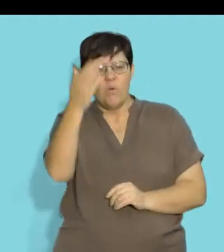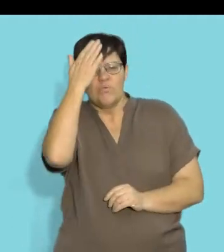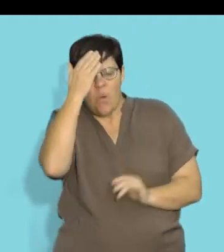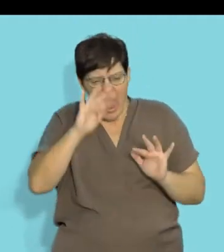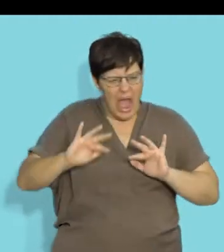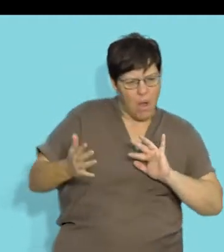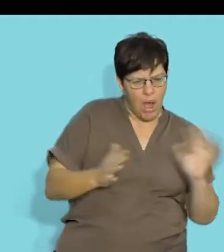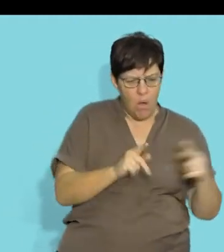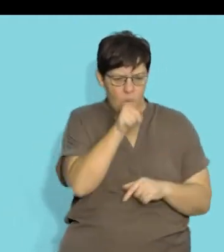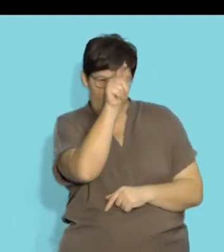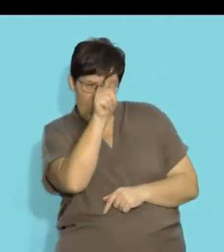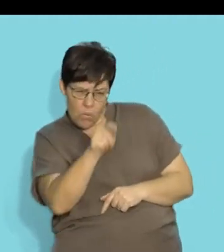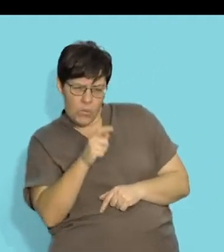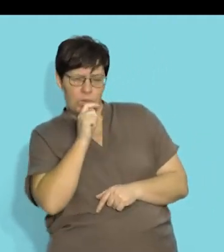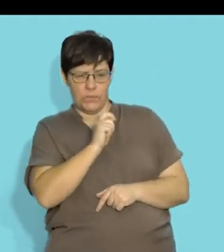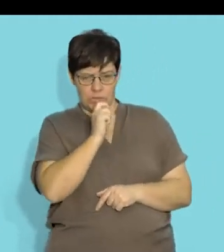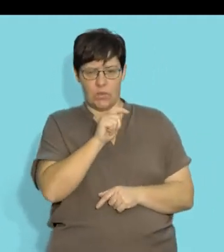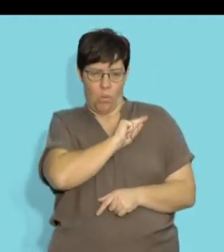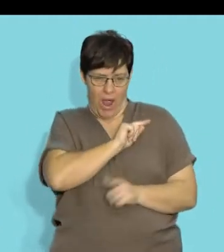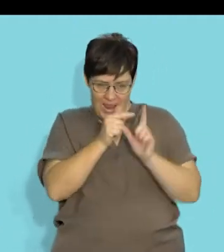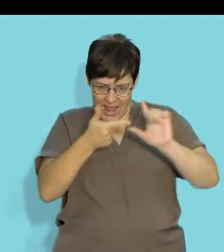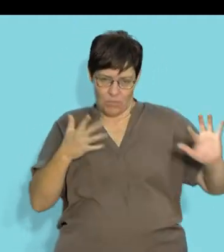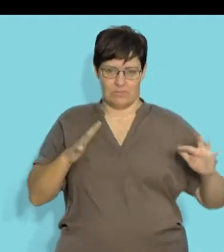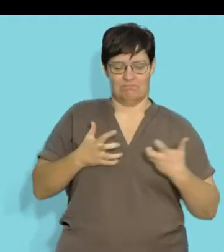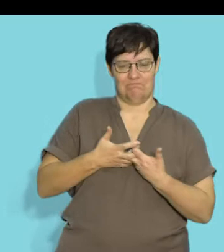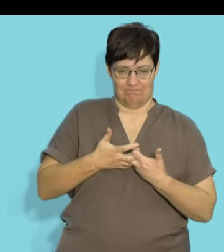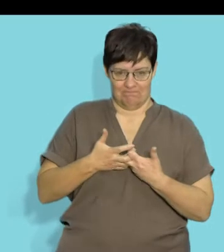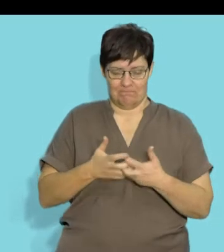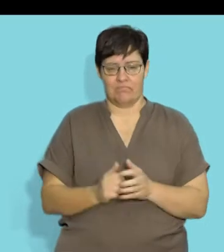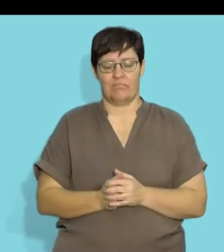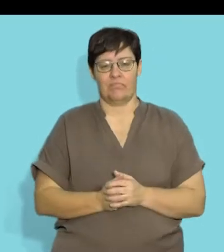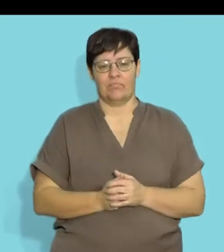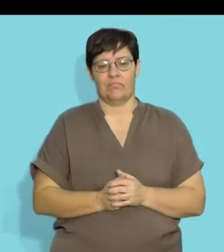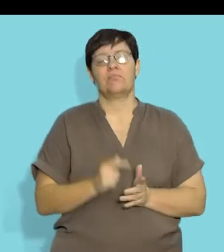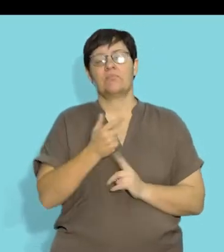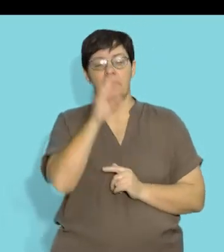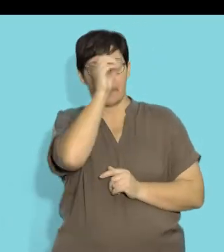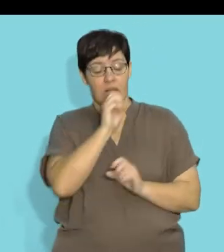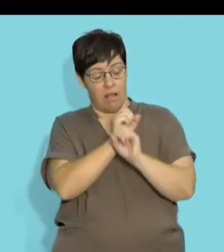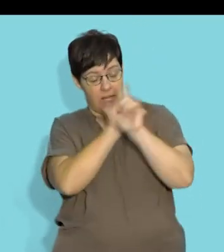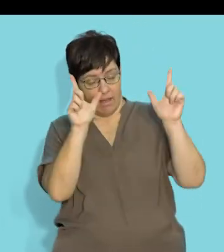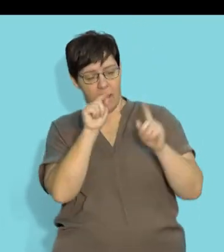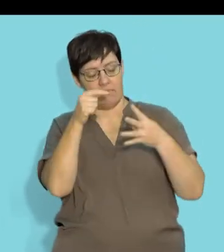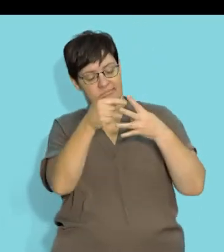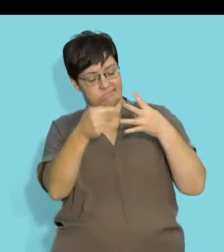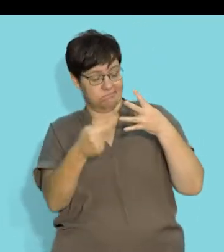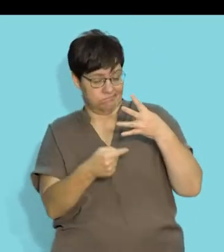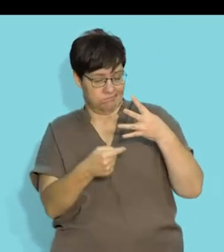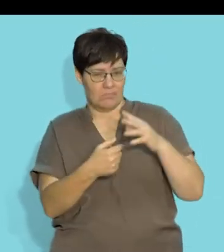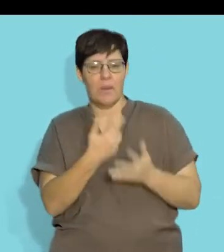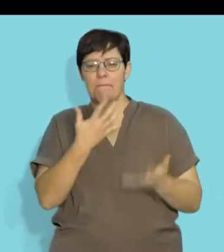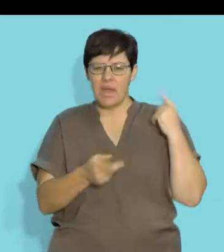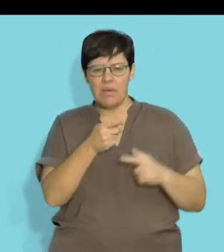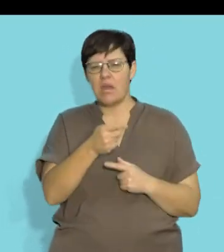our understanding, because basically that is actually the language that we use. So let's be mindful of the following